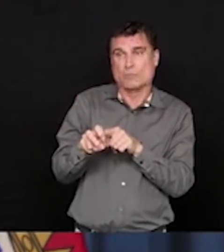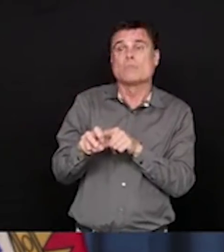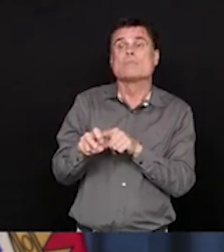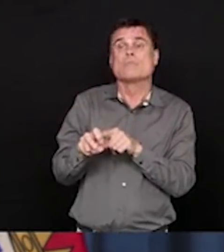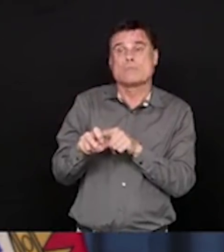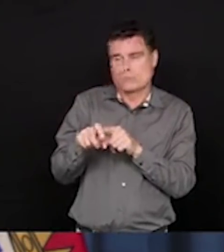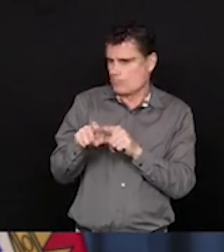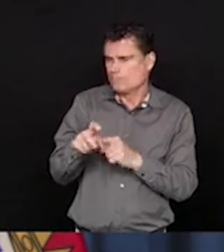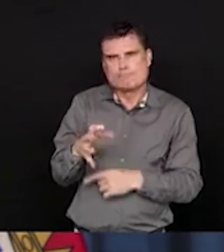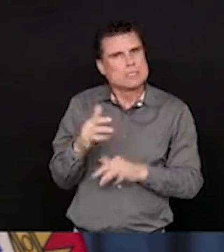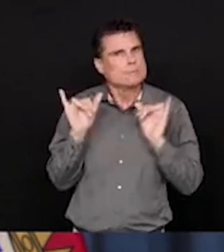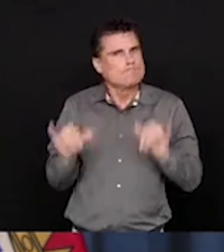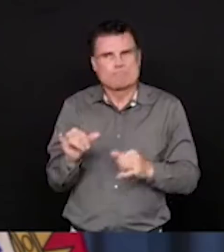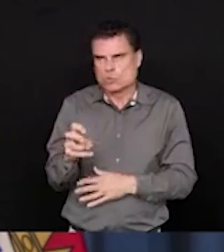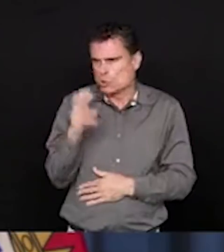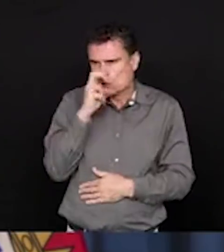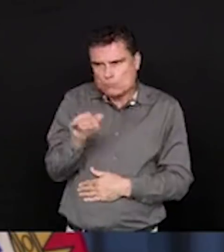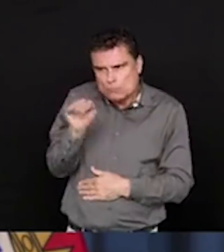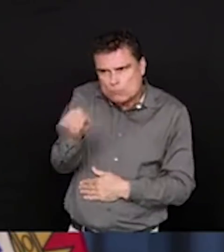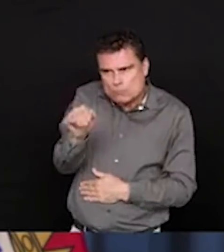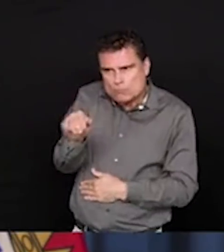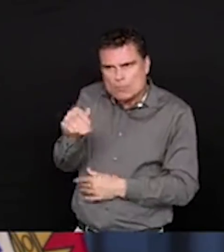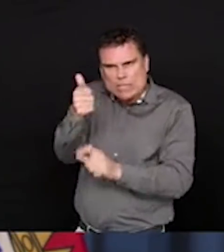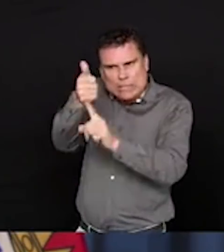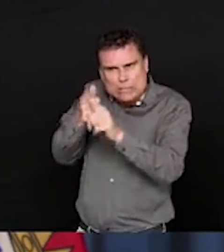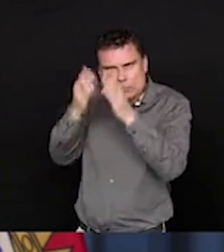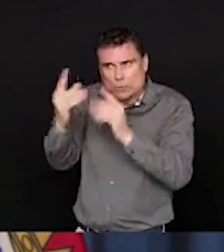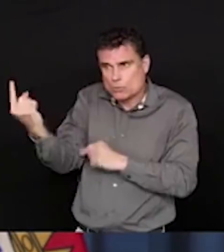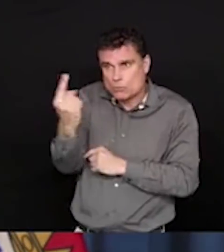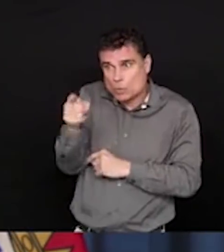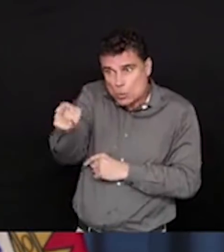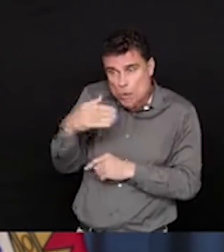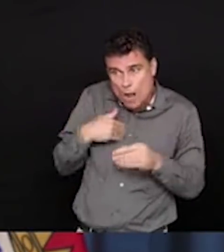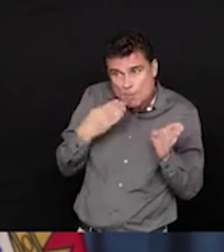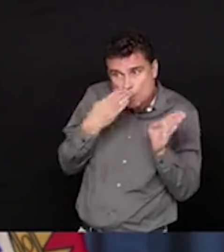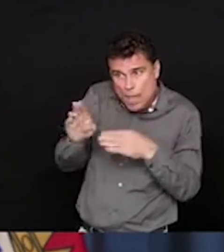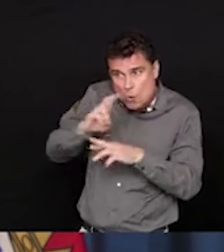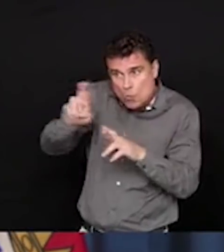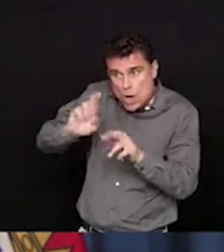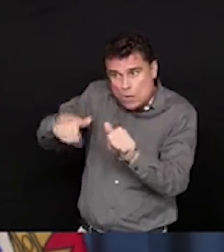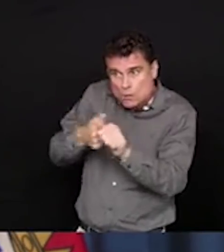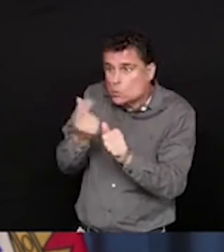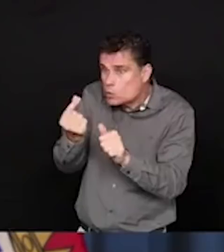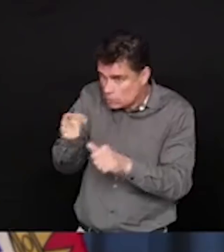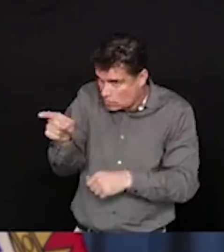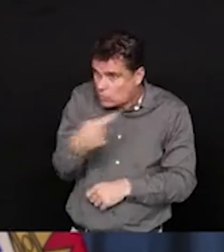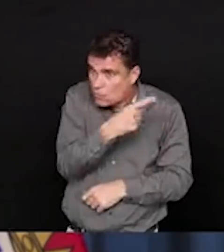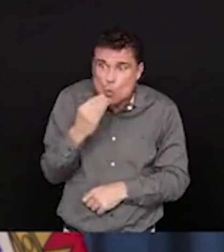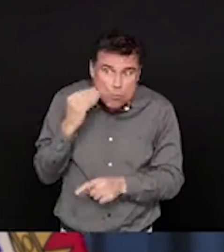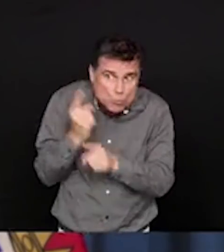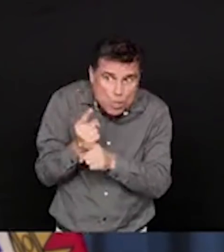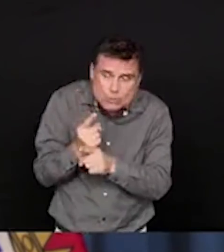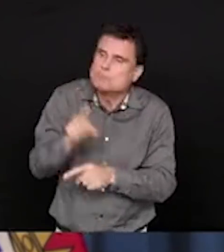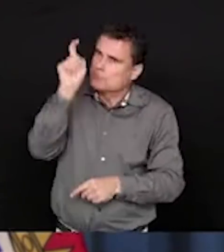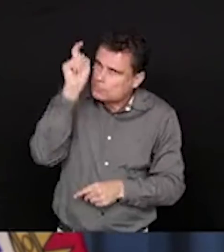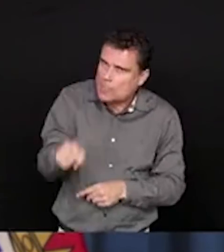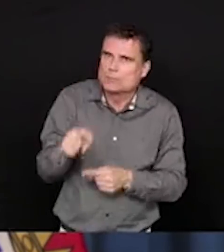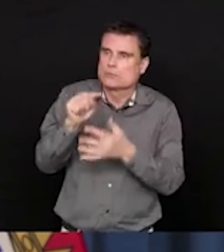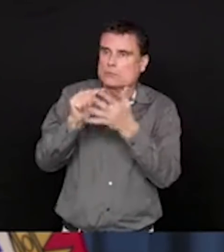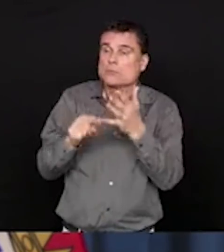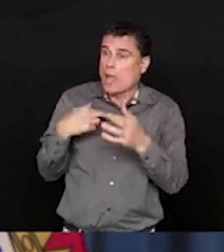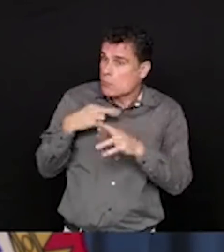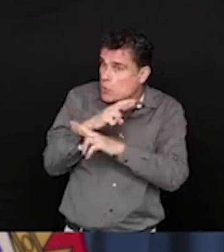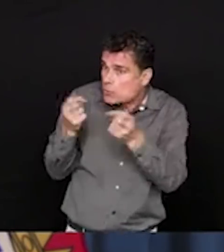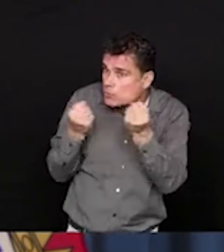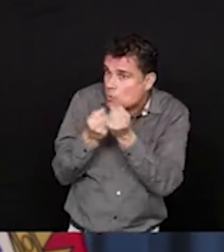to have a plan, and for us, one, to be able to support people in that, should they require such support. But everyone has to